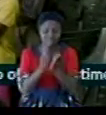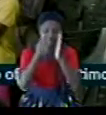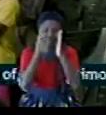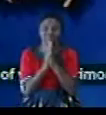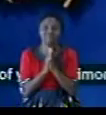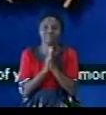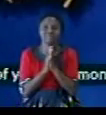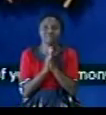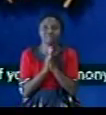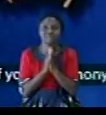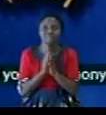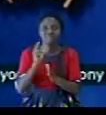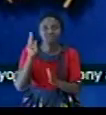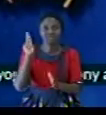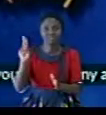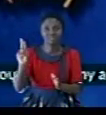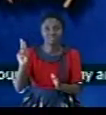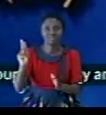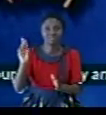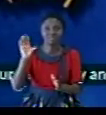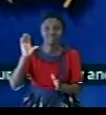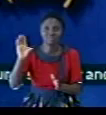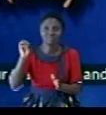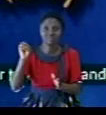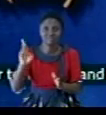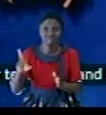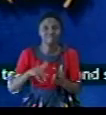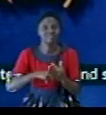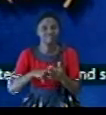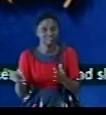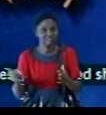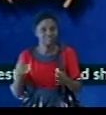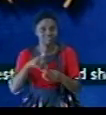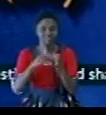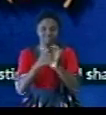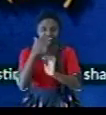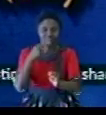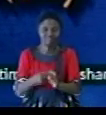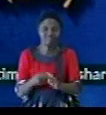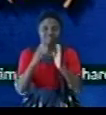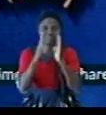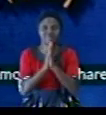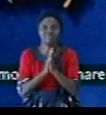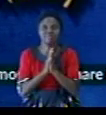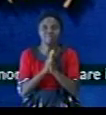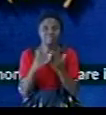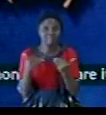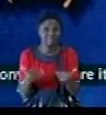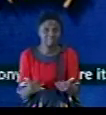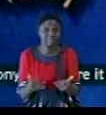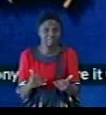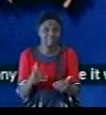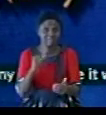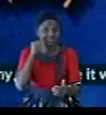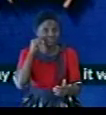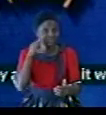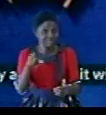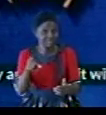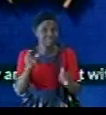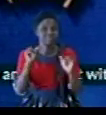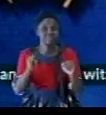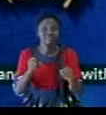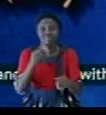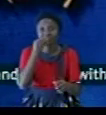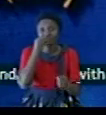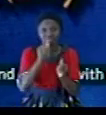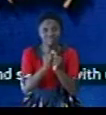hallelujah. Altar taken away in Jesus' name. Now she's eating without pain and without